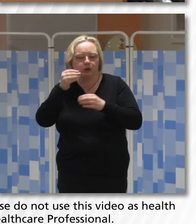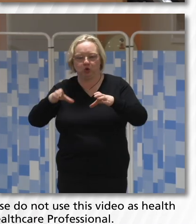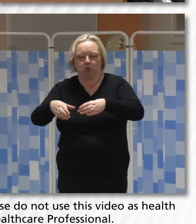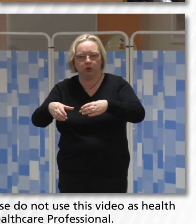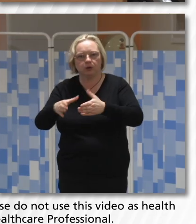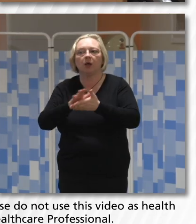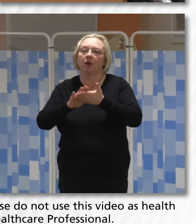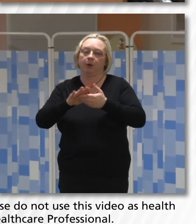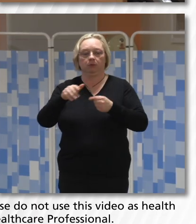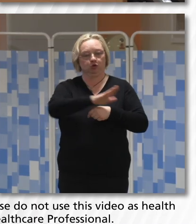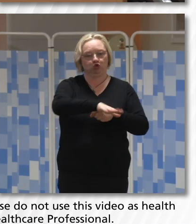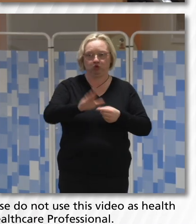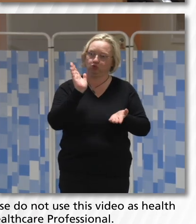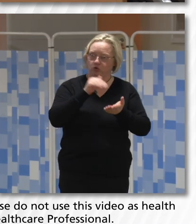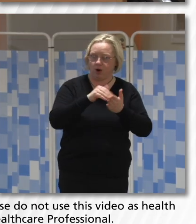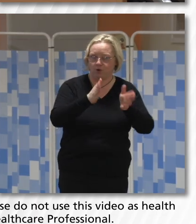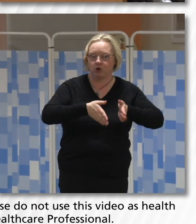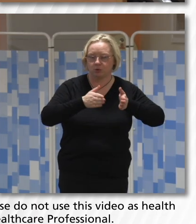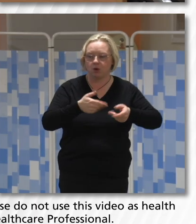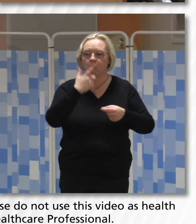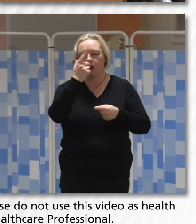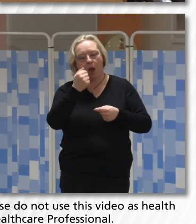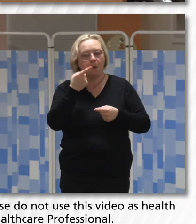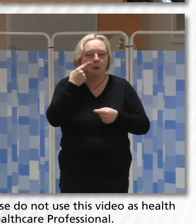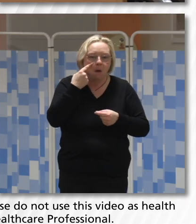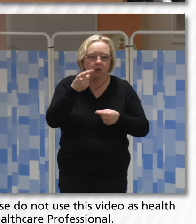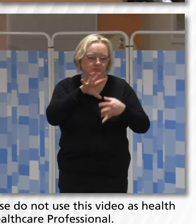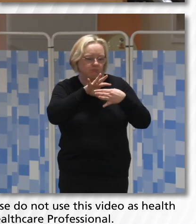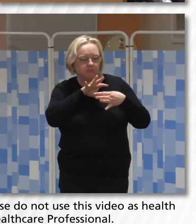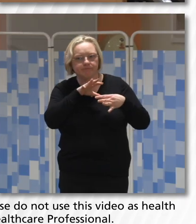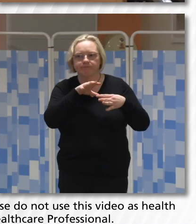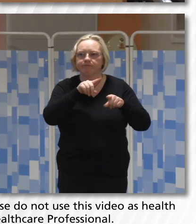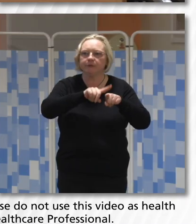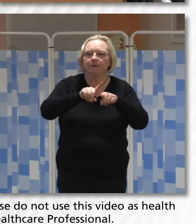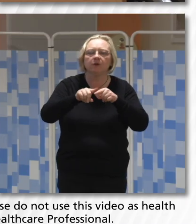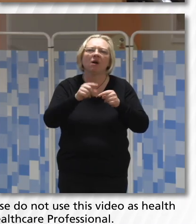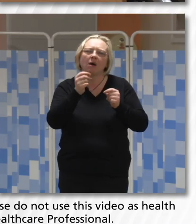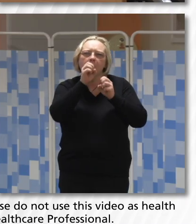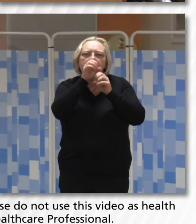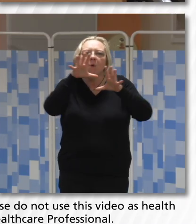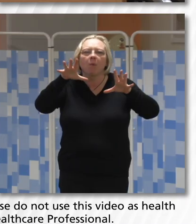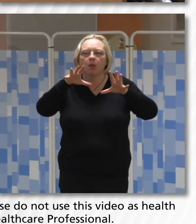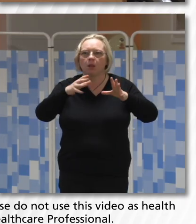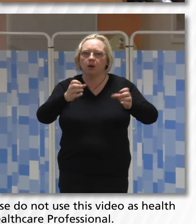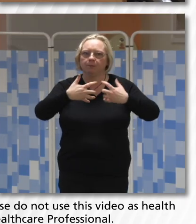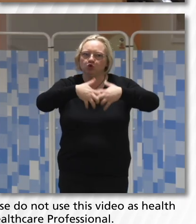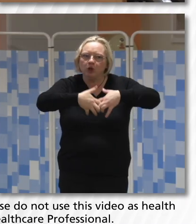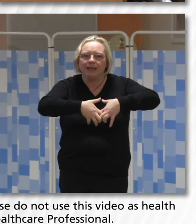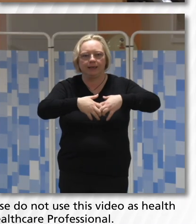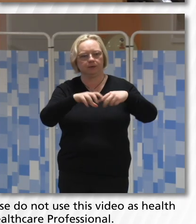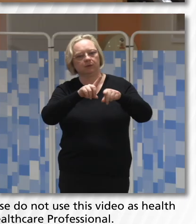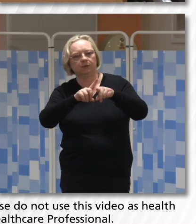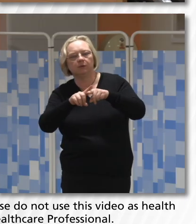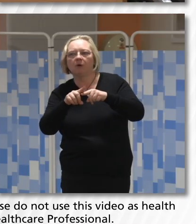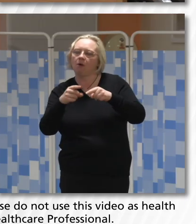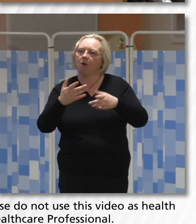if children are anxious when they come into hospital, they can kind of interact with the bubble machine, and that to really sort of help them